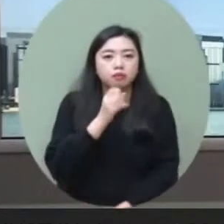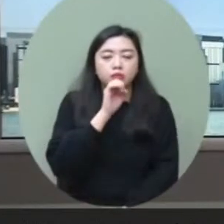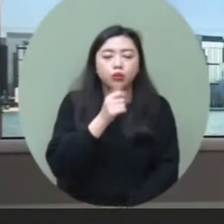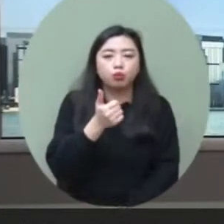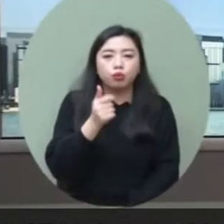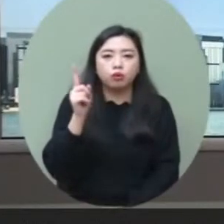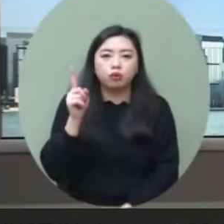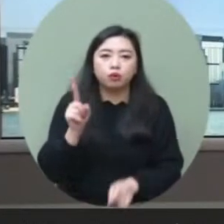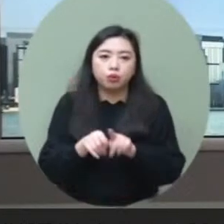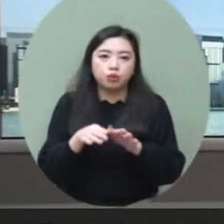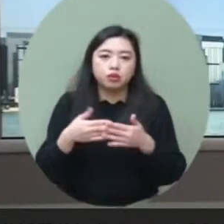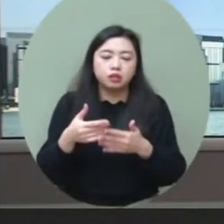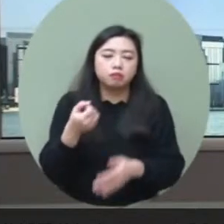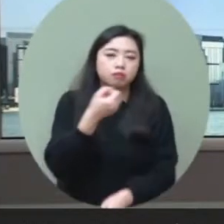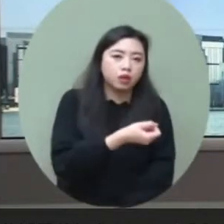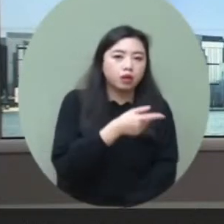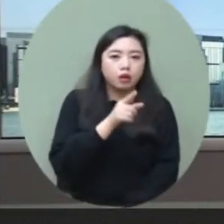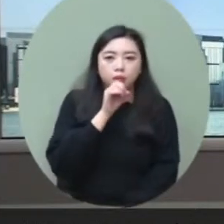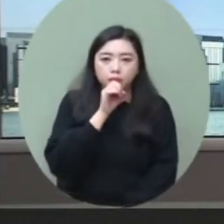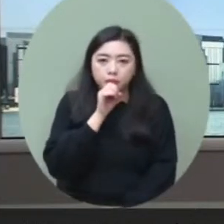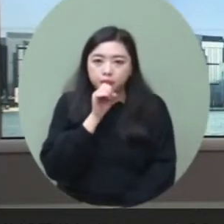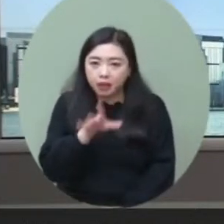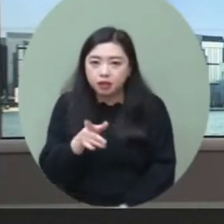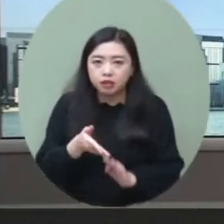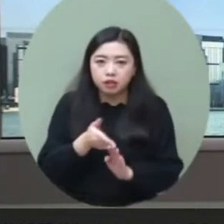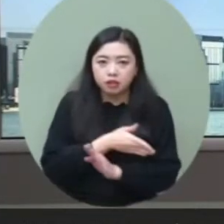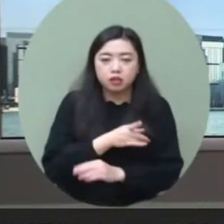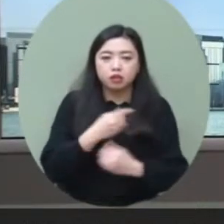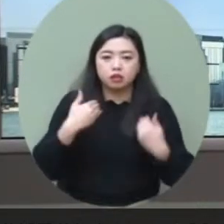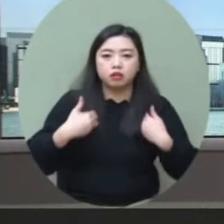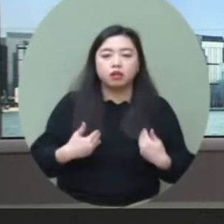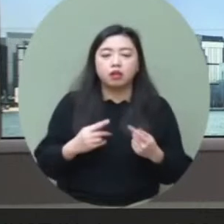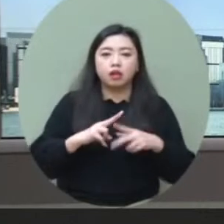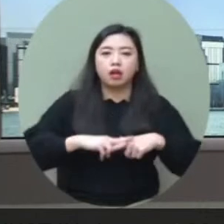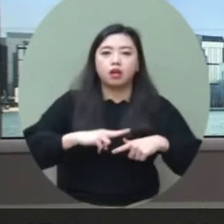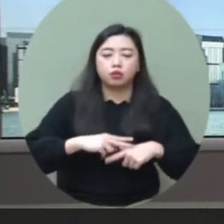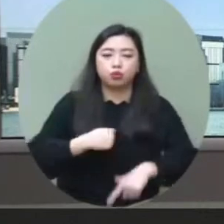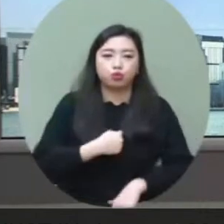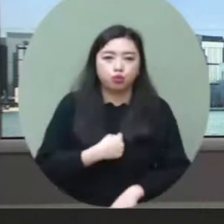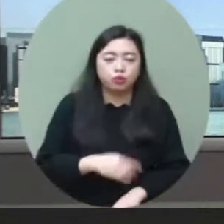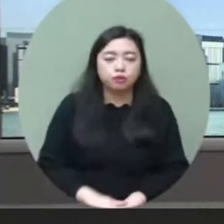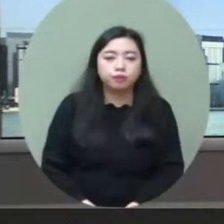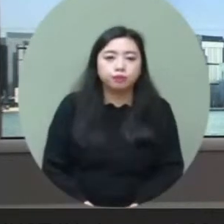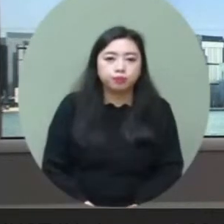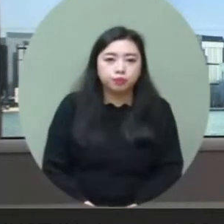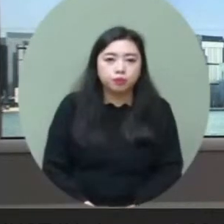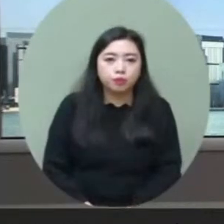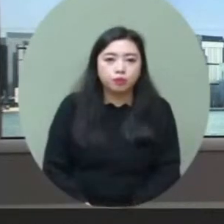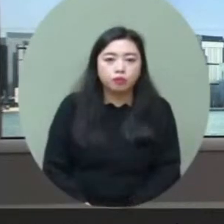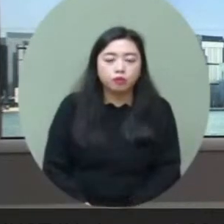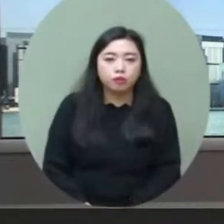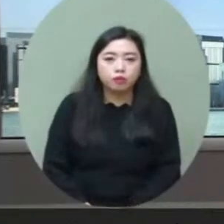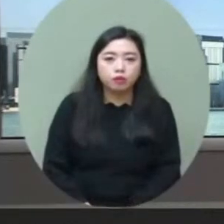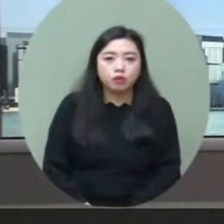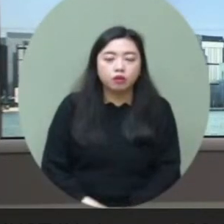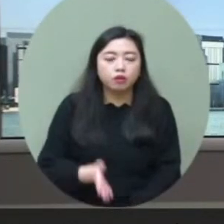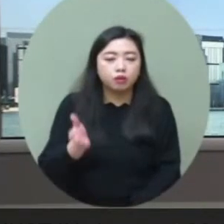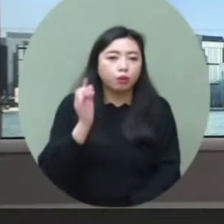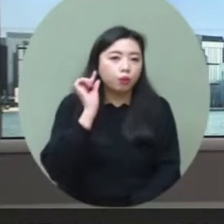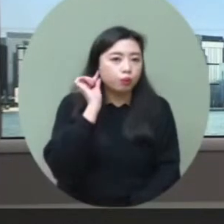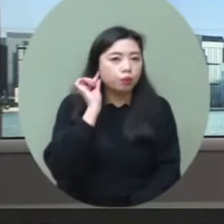aware of the video contents. Thank you. Now we will take questions. Please identify your media organization before you ask